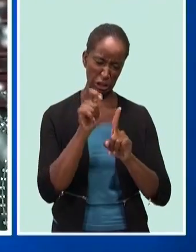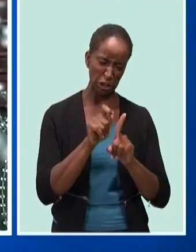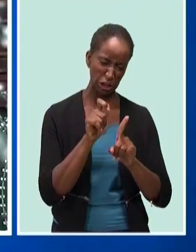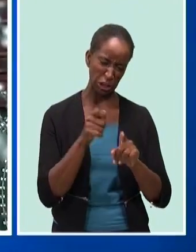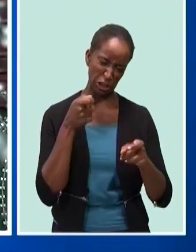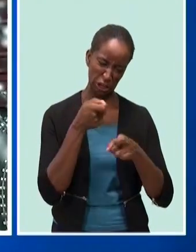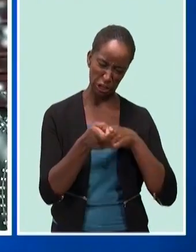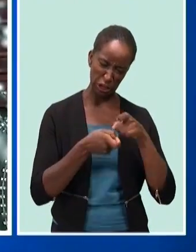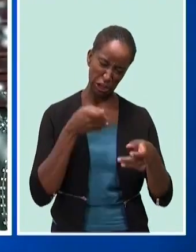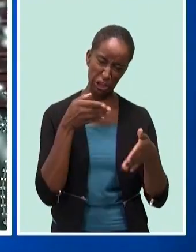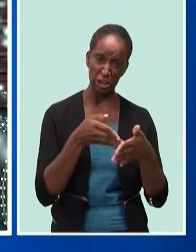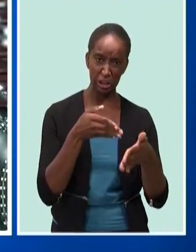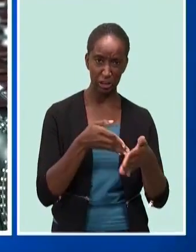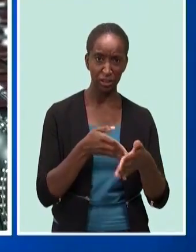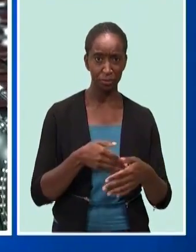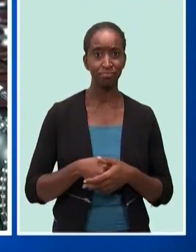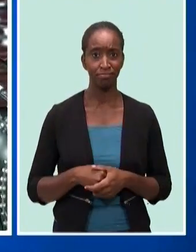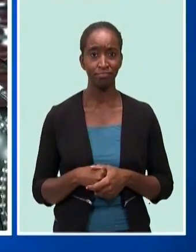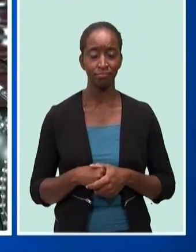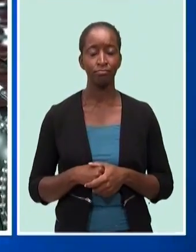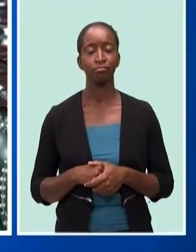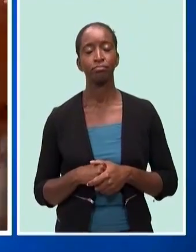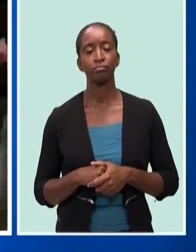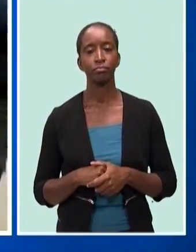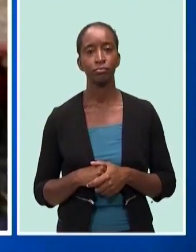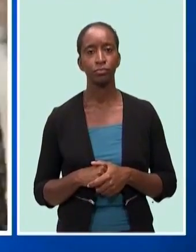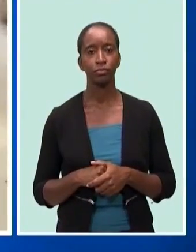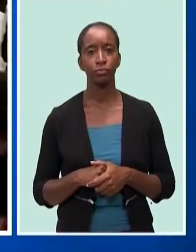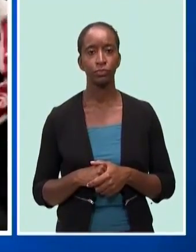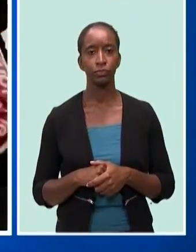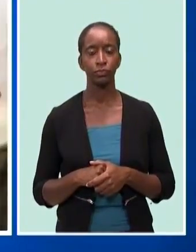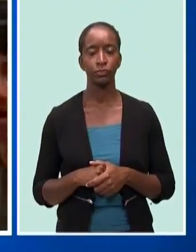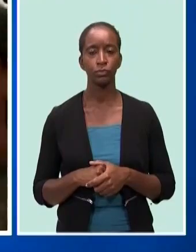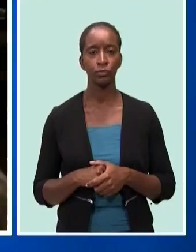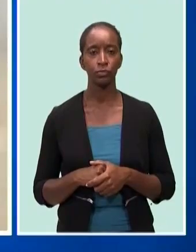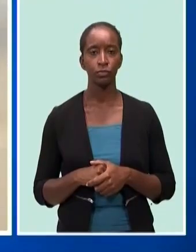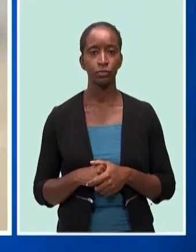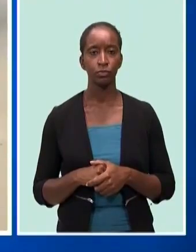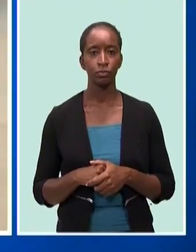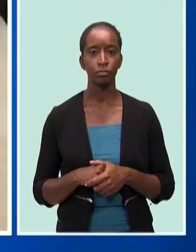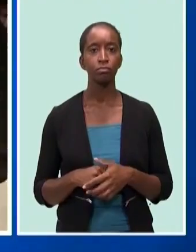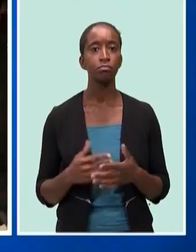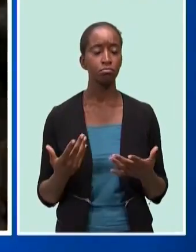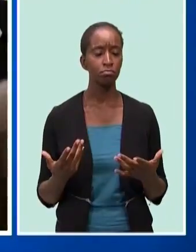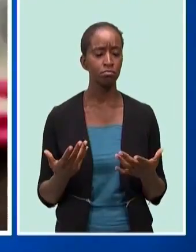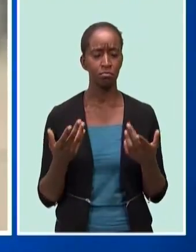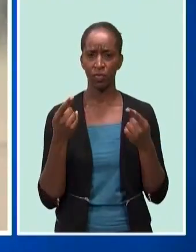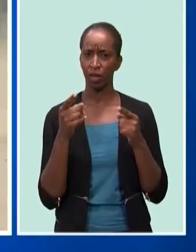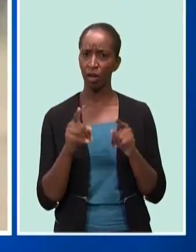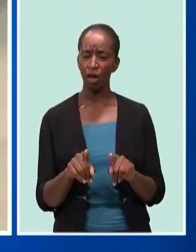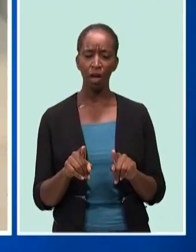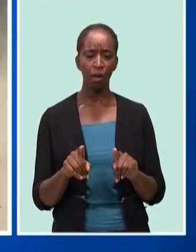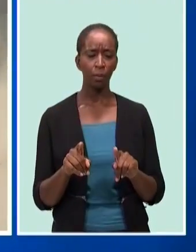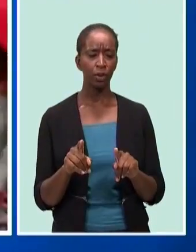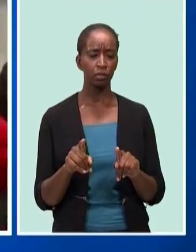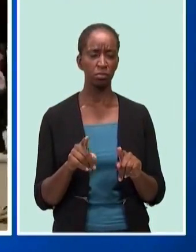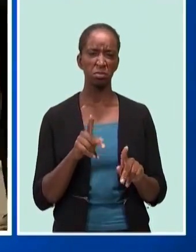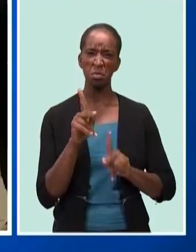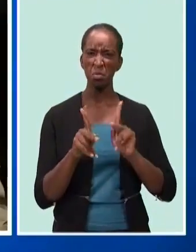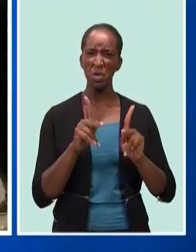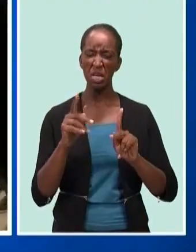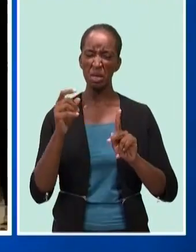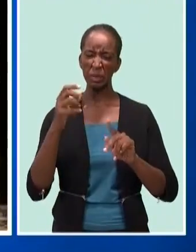Facebook, Instagram, and by email as well. Now, Lisa, I noticed, I'm going to throw you under the bus slightly, neither of us is wearing our colorful